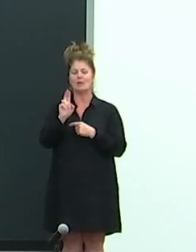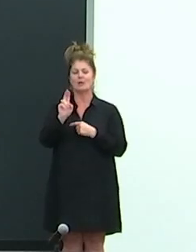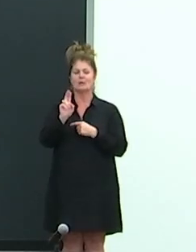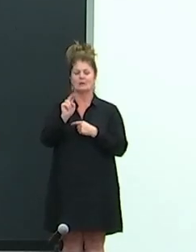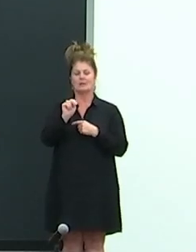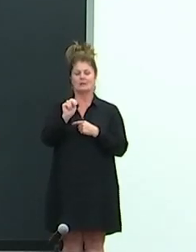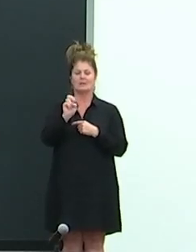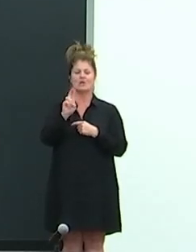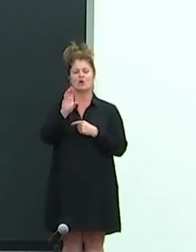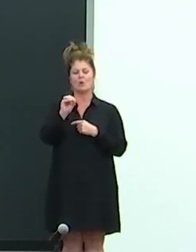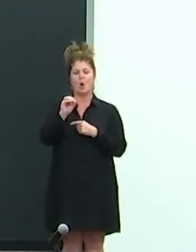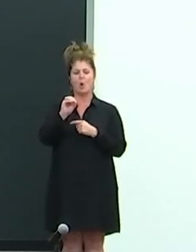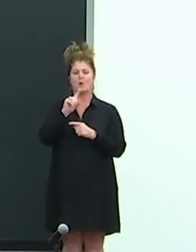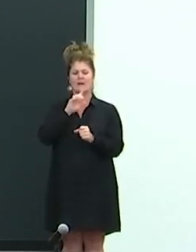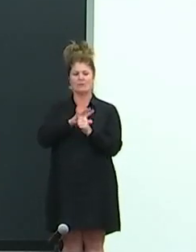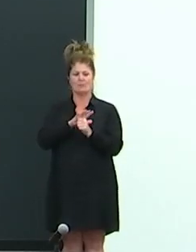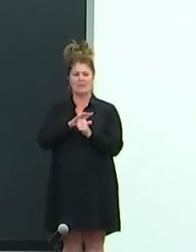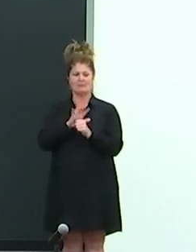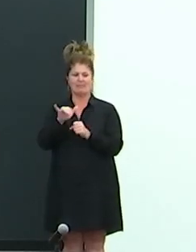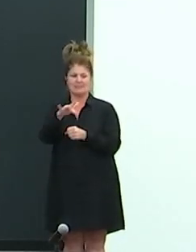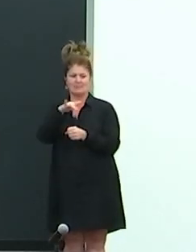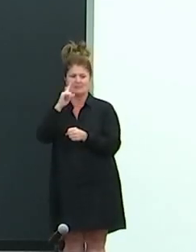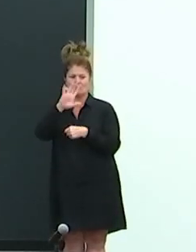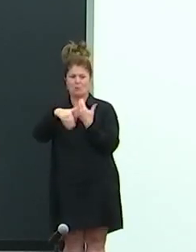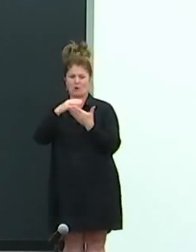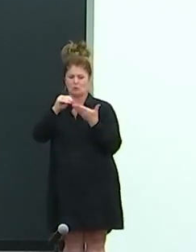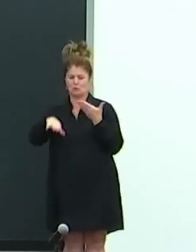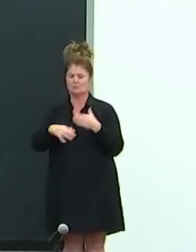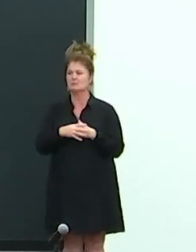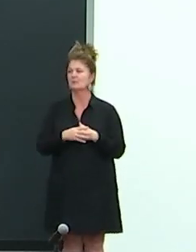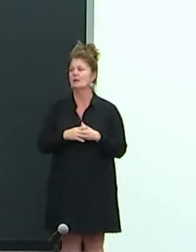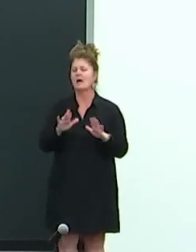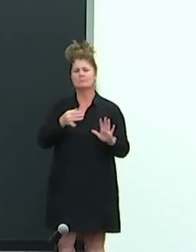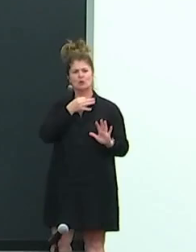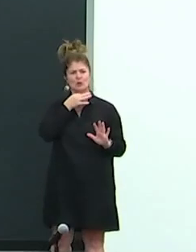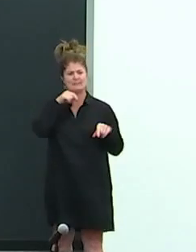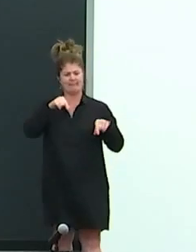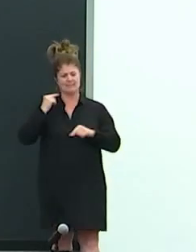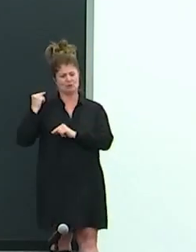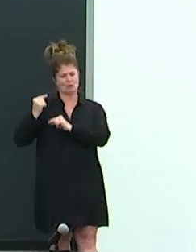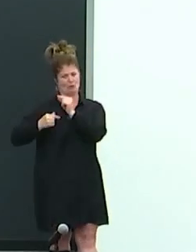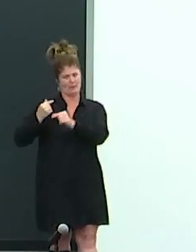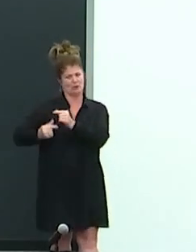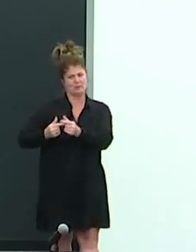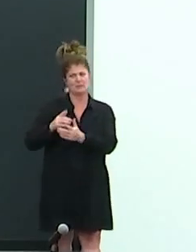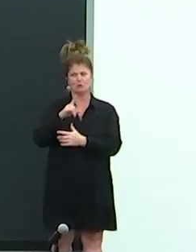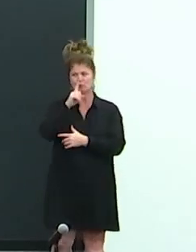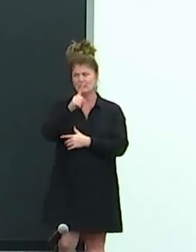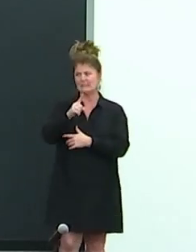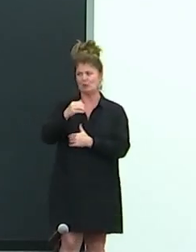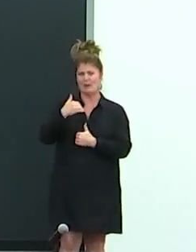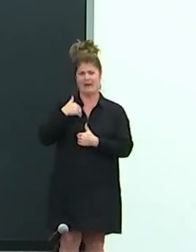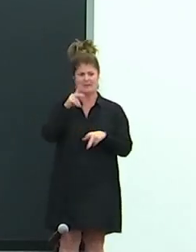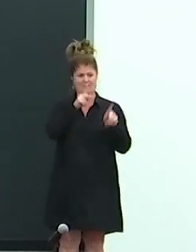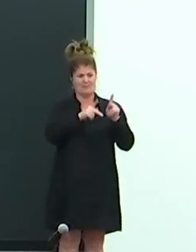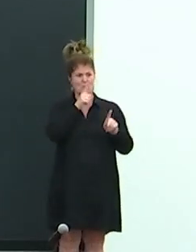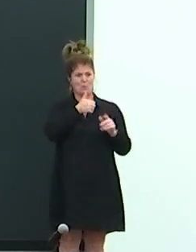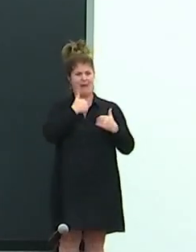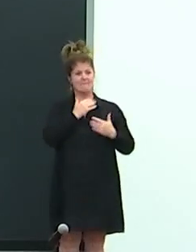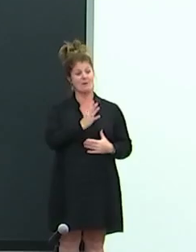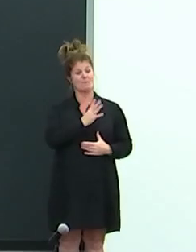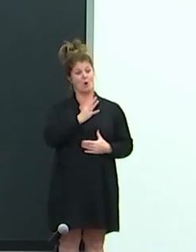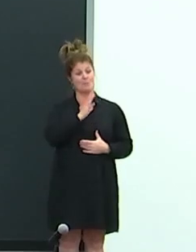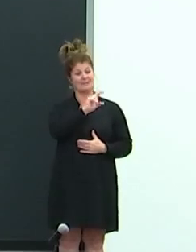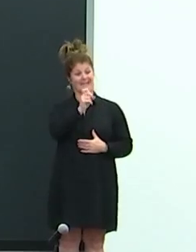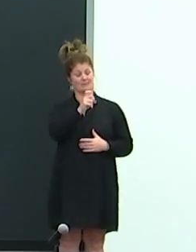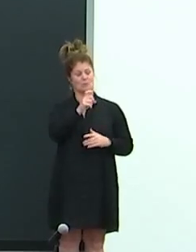all of our students. And so I guess I'm curious, this is a generation in particular where you have individuals that have formal diagnoses